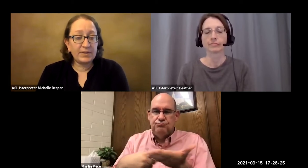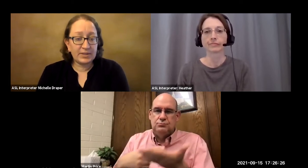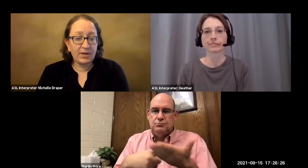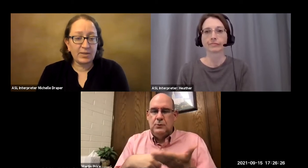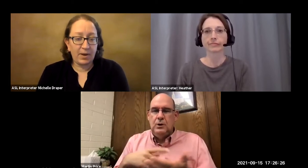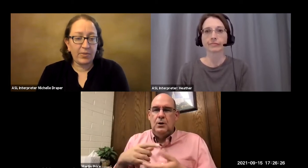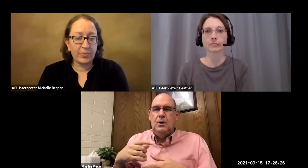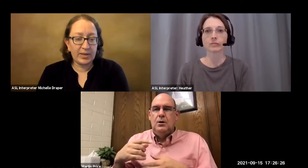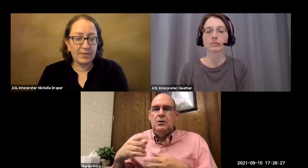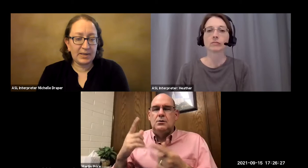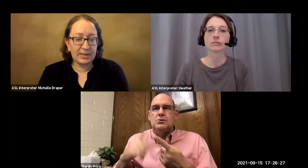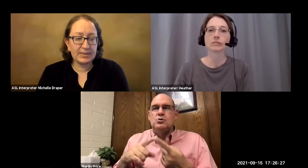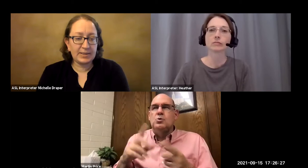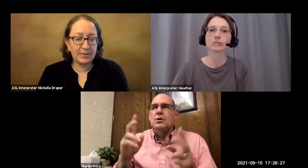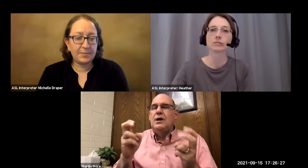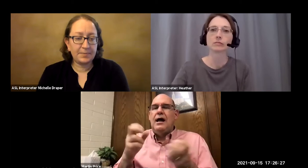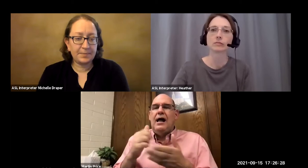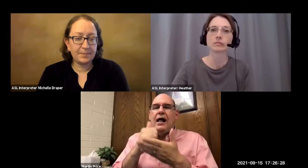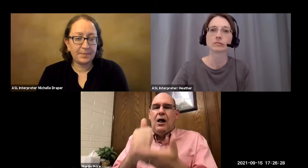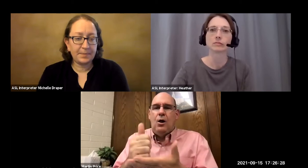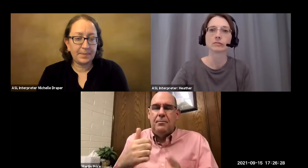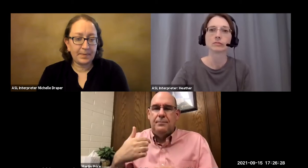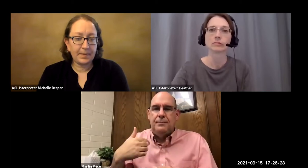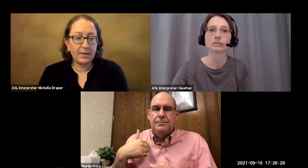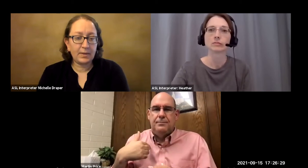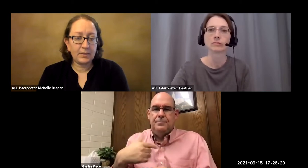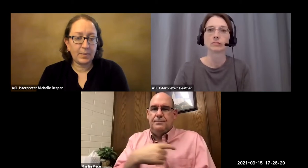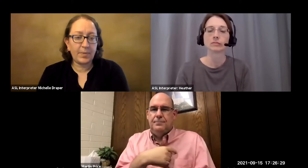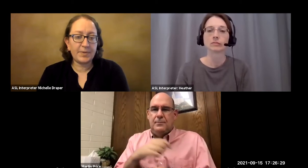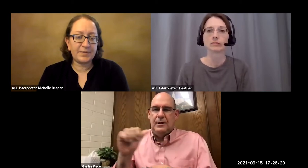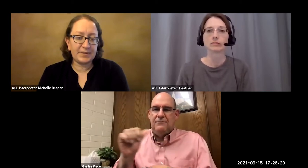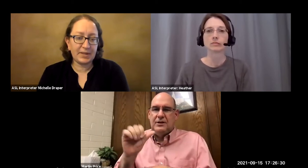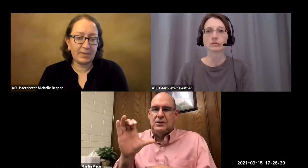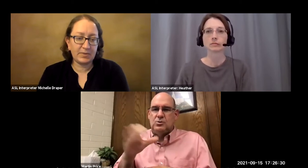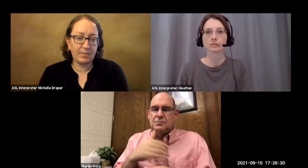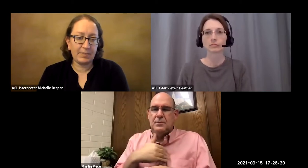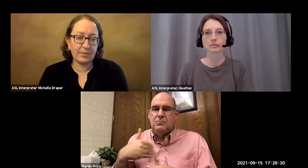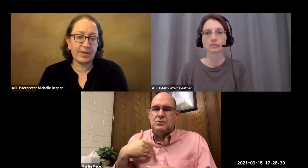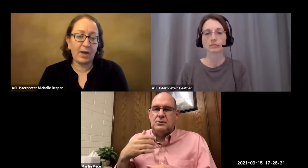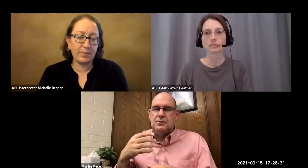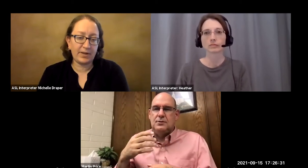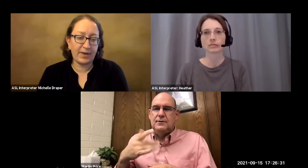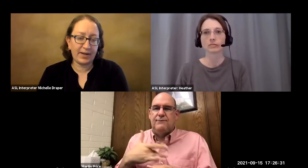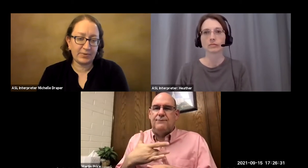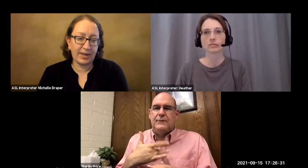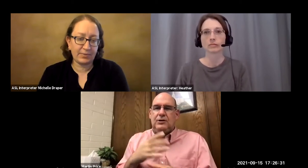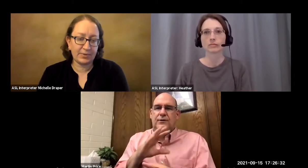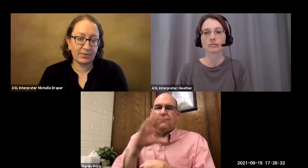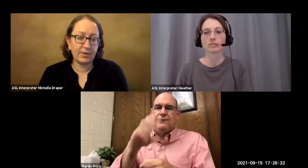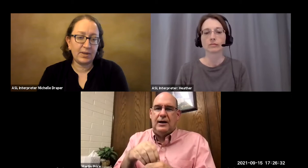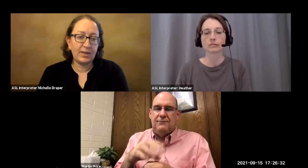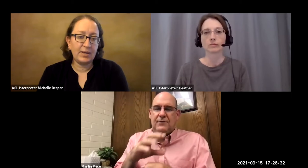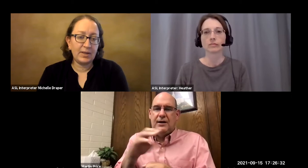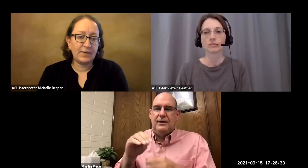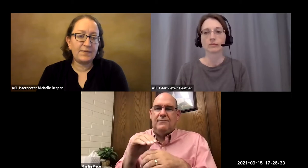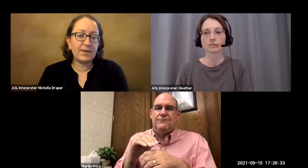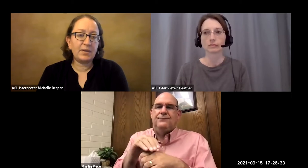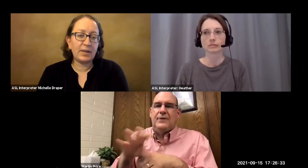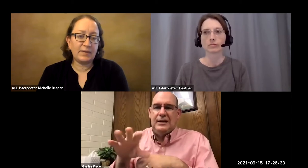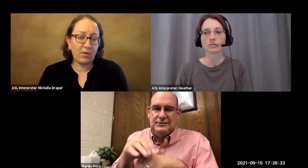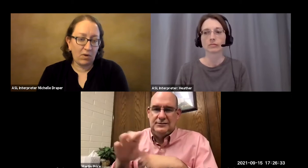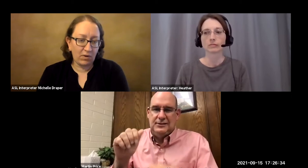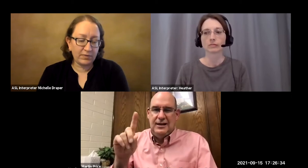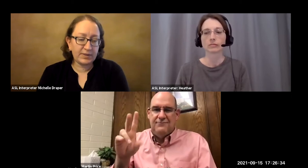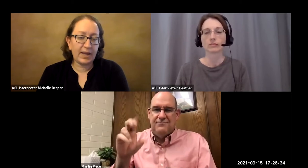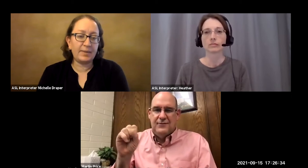We previously talked about 3 committees. The purpose of these committees would be able to help the advisory council